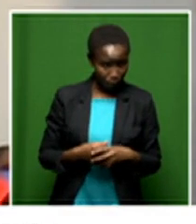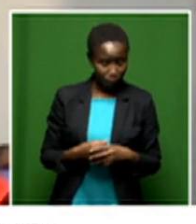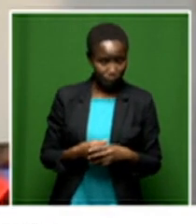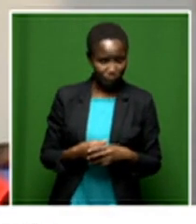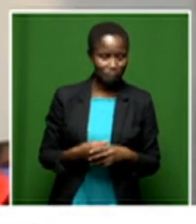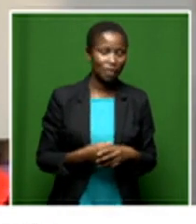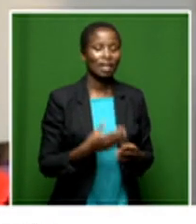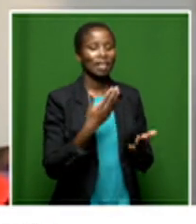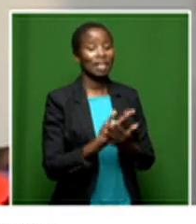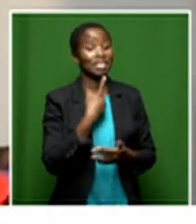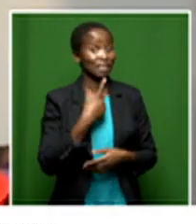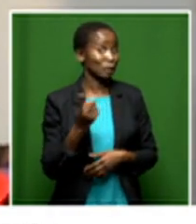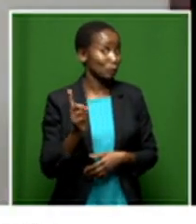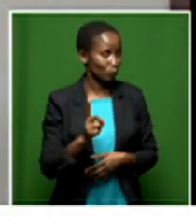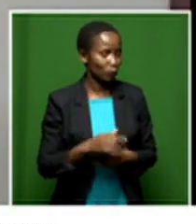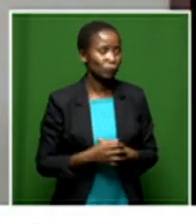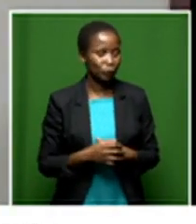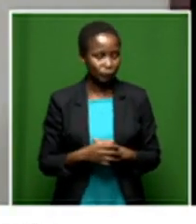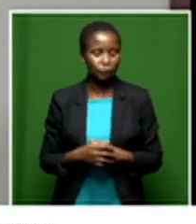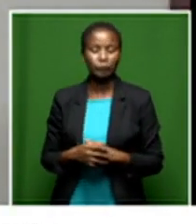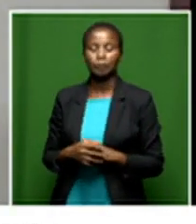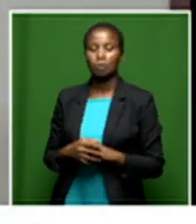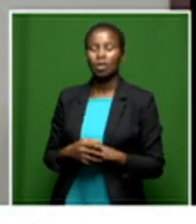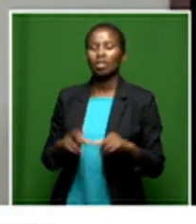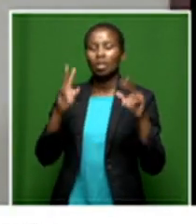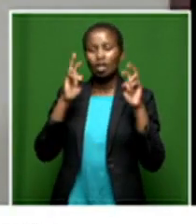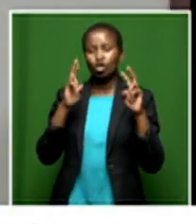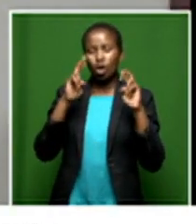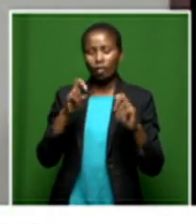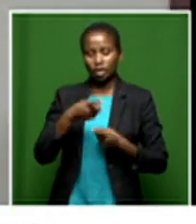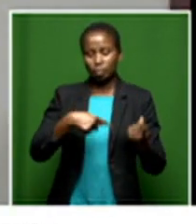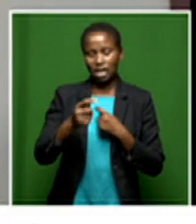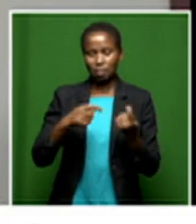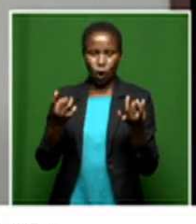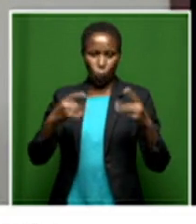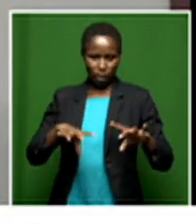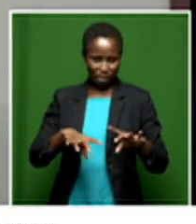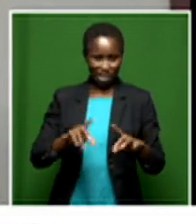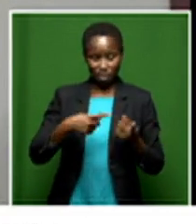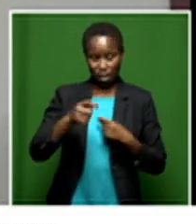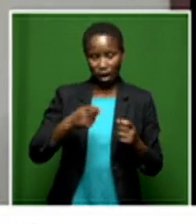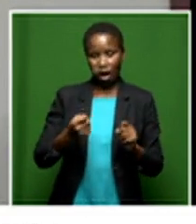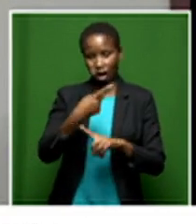I can say the following. In terms of irregular and fruitless and wasteful expenditure,